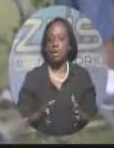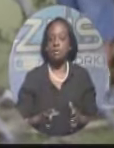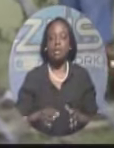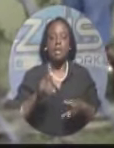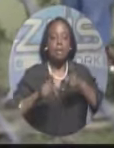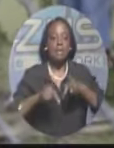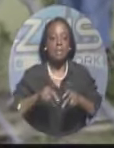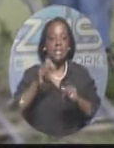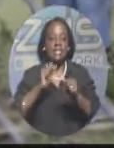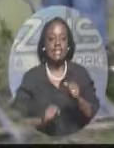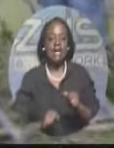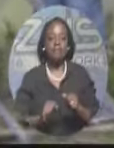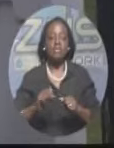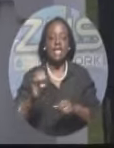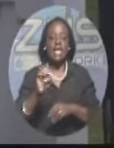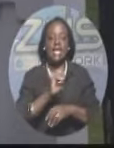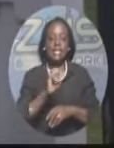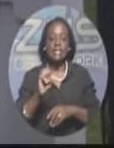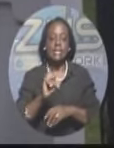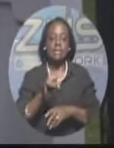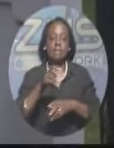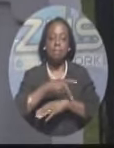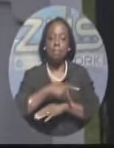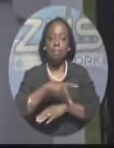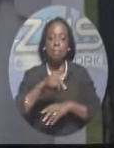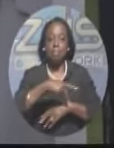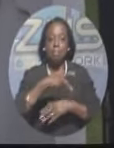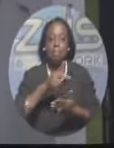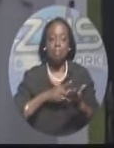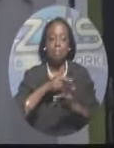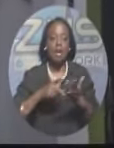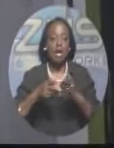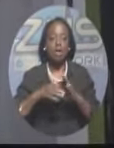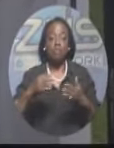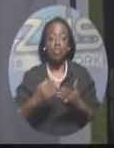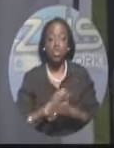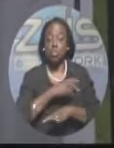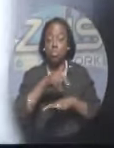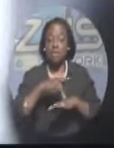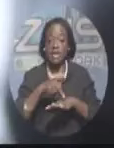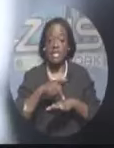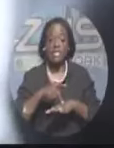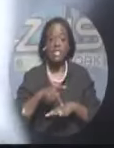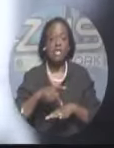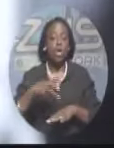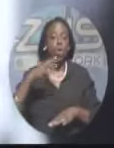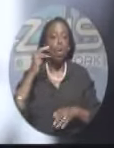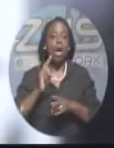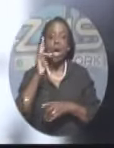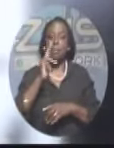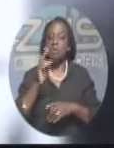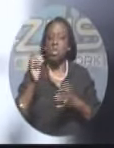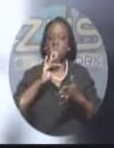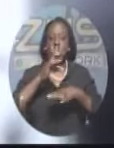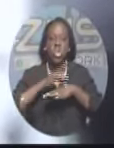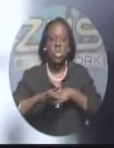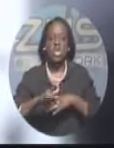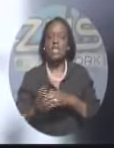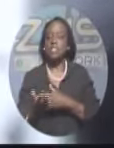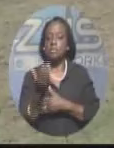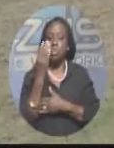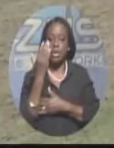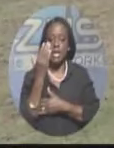southeastern part of New Providence, mainly in the Marshall Road area, were up at daybreak readying their homes for Hurricane